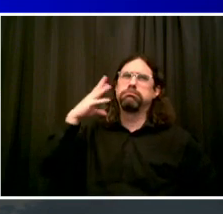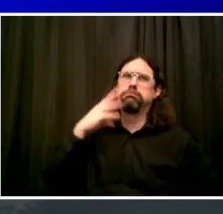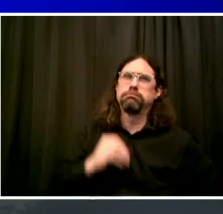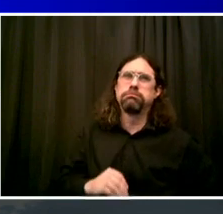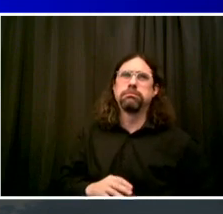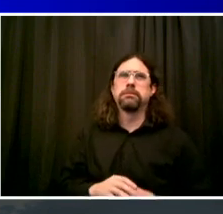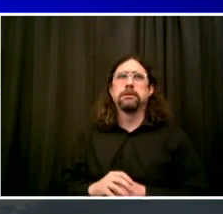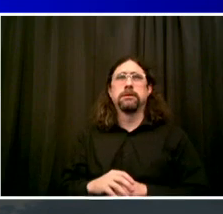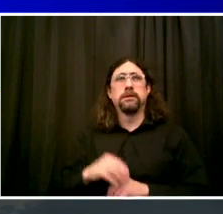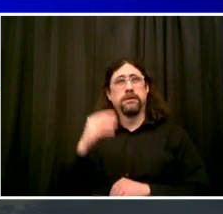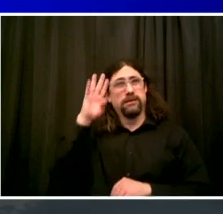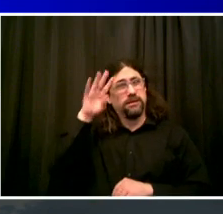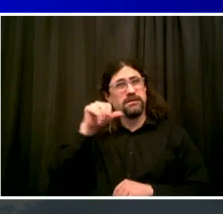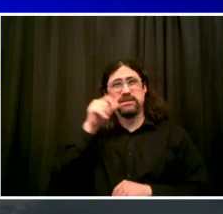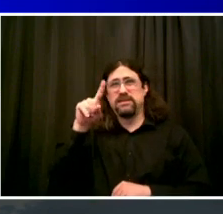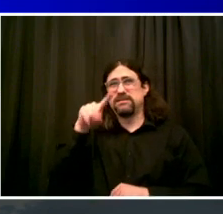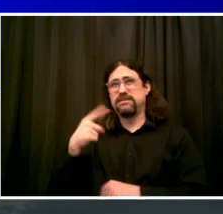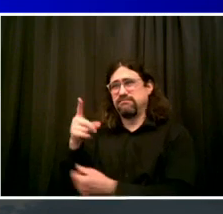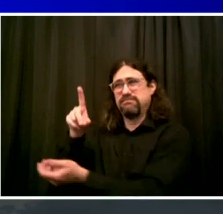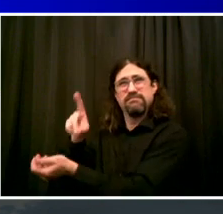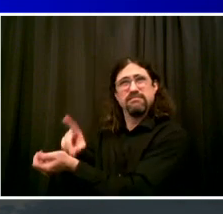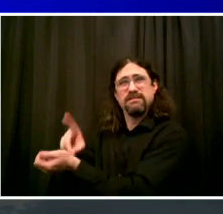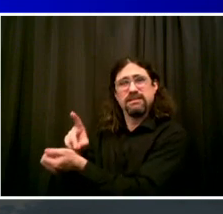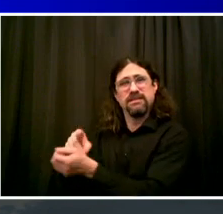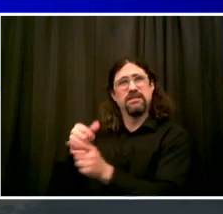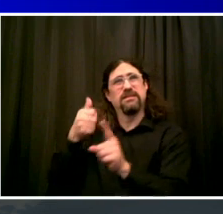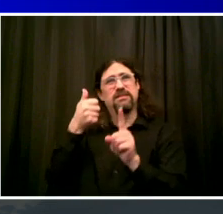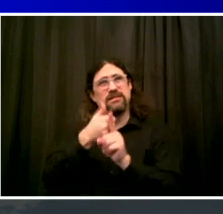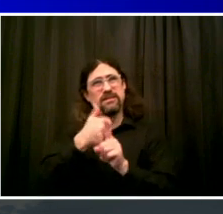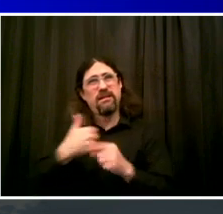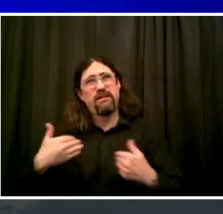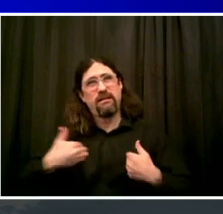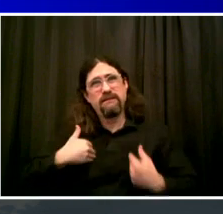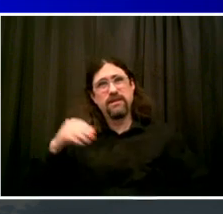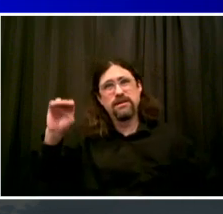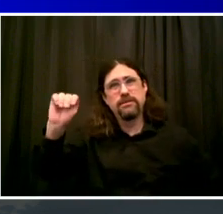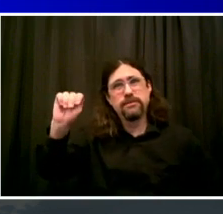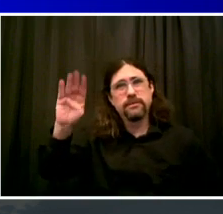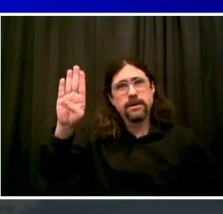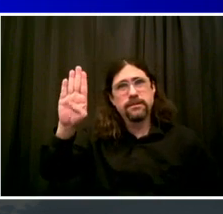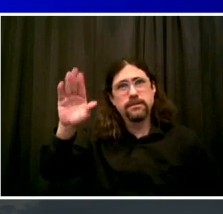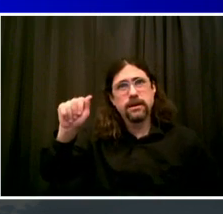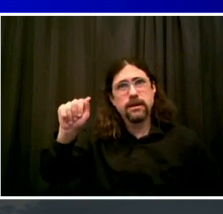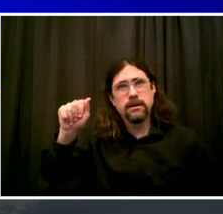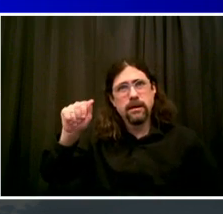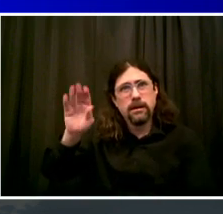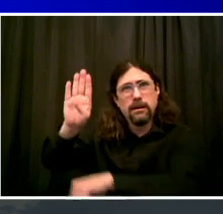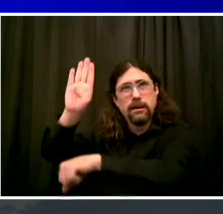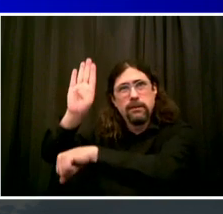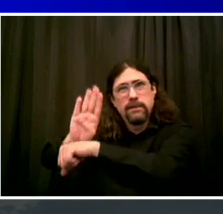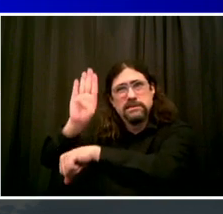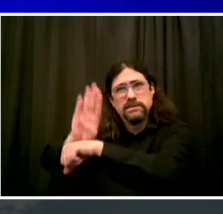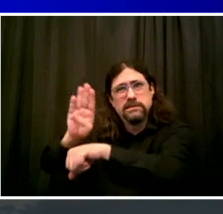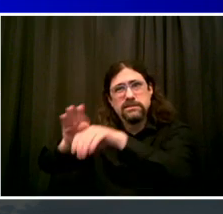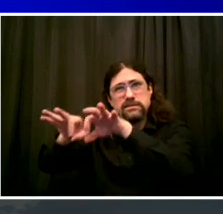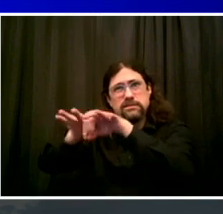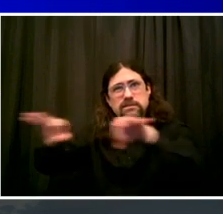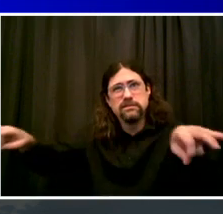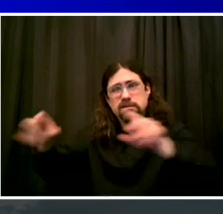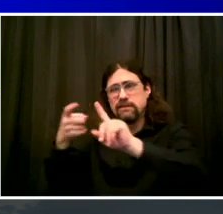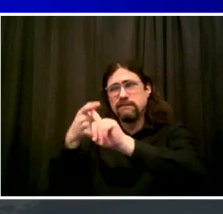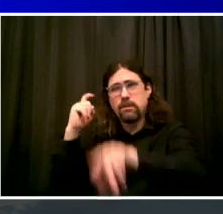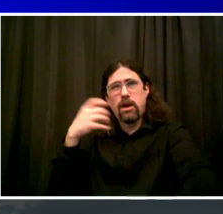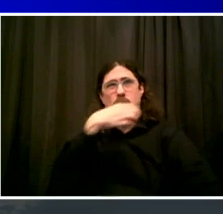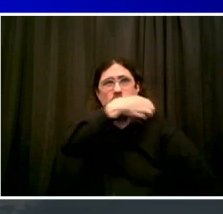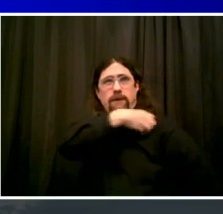only as a doctor, but also with operational mindset, a business mindset of how to make something big and complex